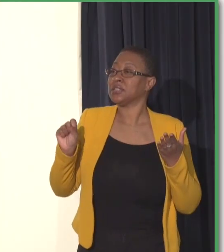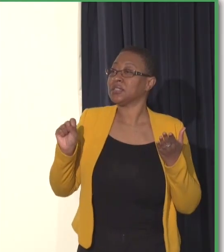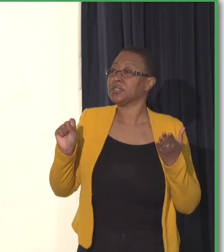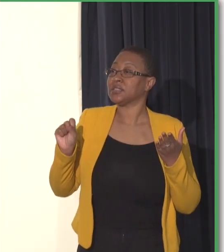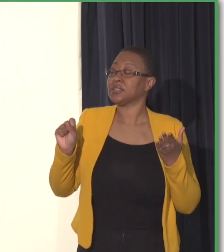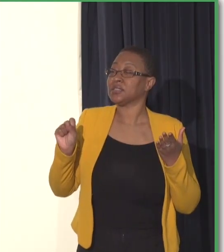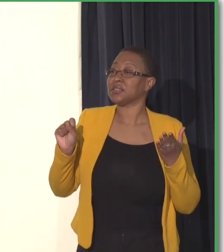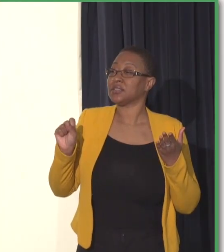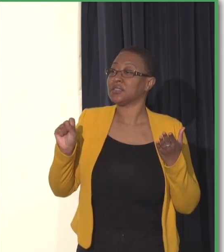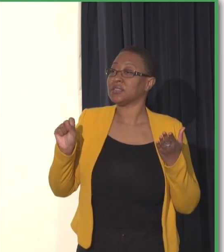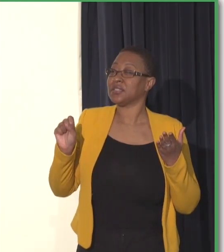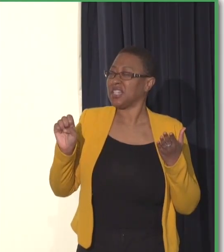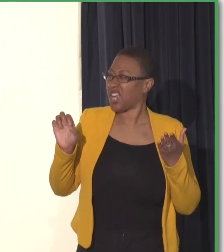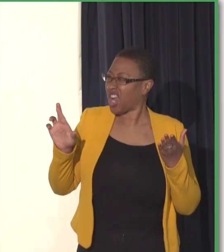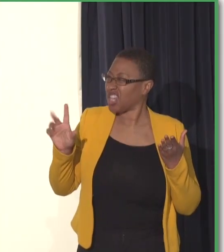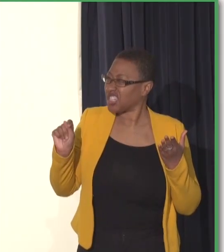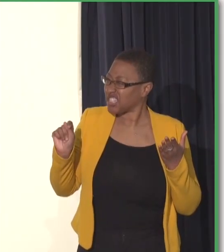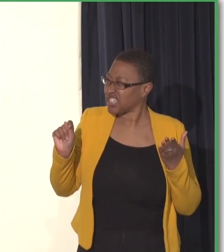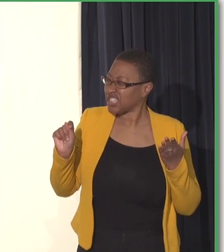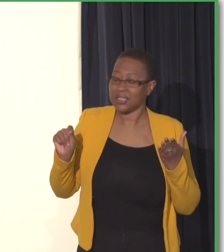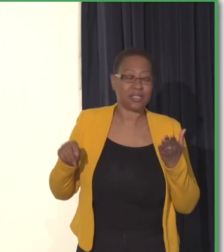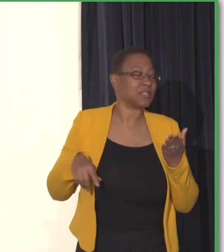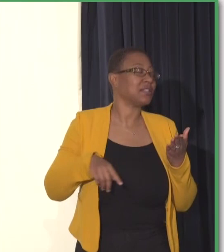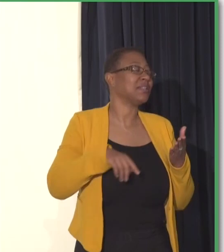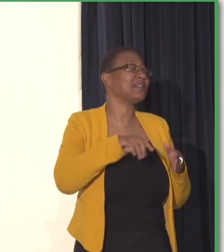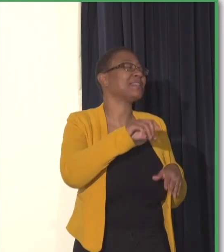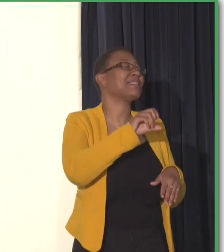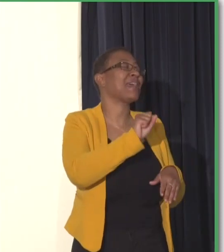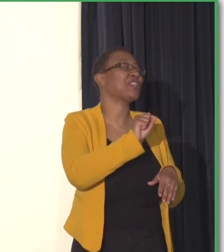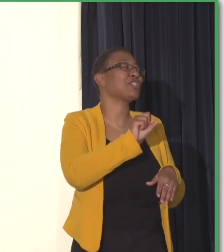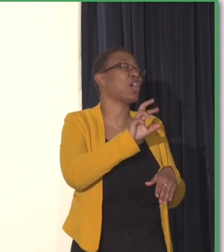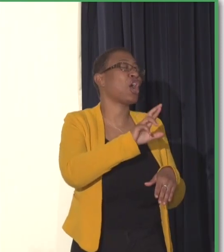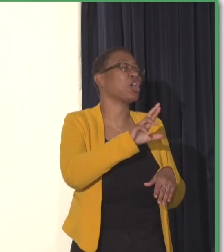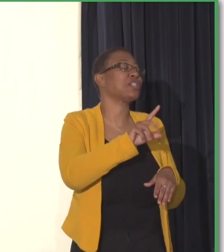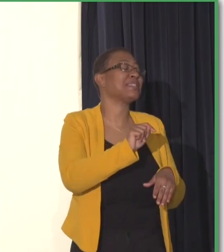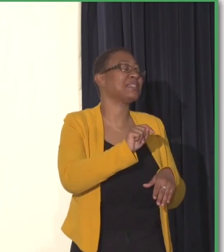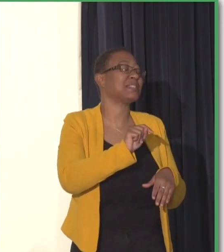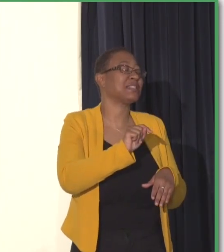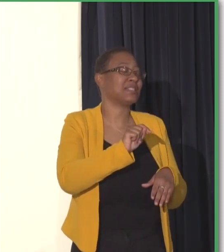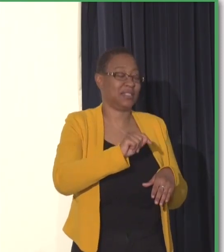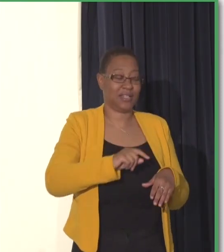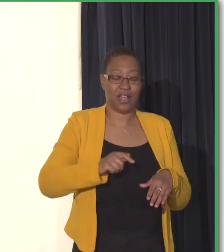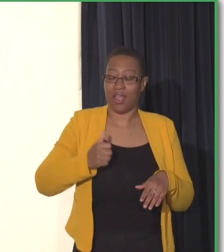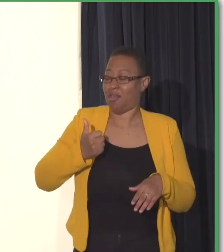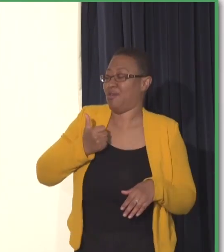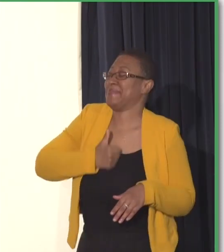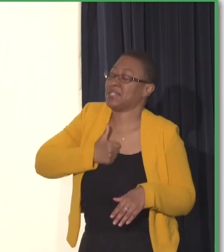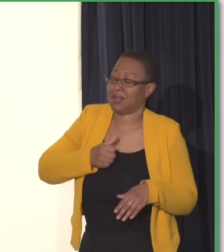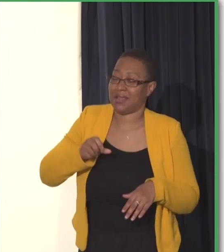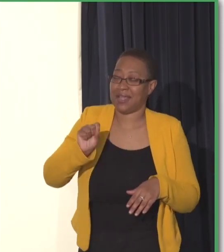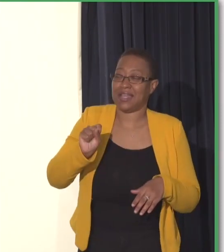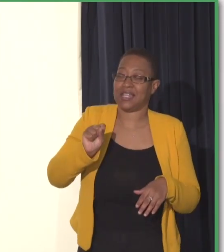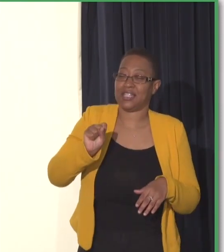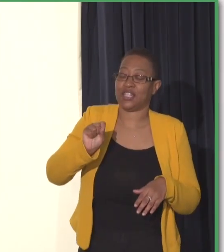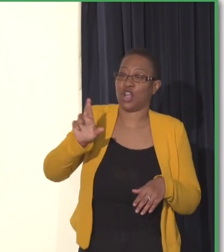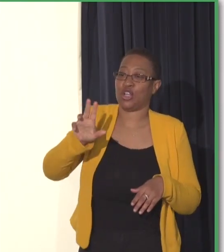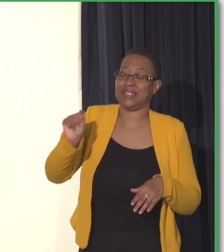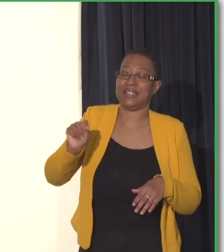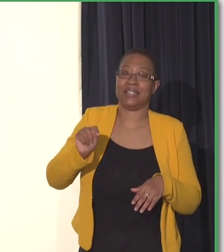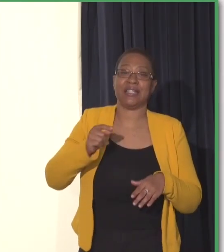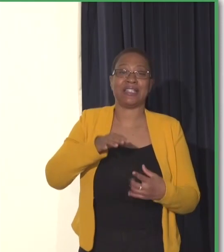SER team. What is that? SRT. SRT, I mean, I'm sorry, SRT team. Special Response